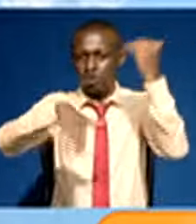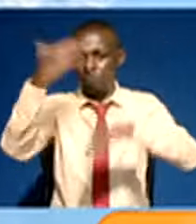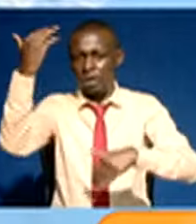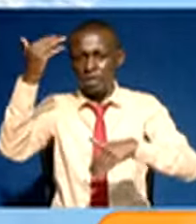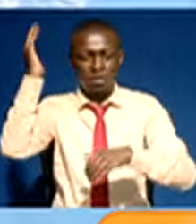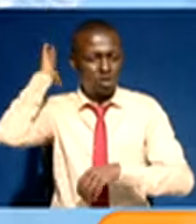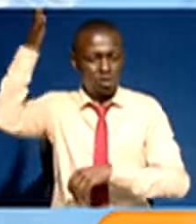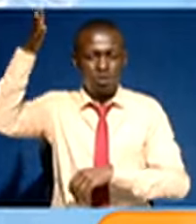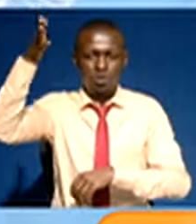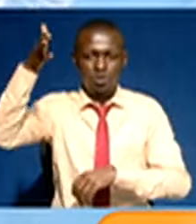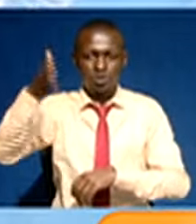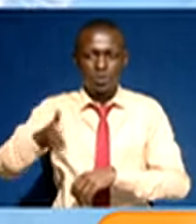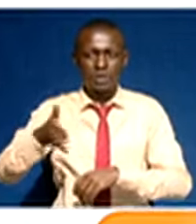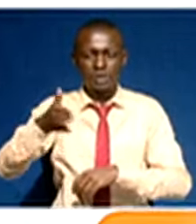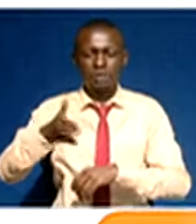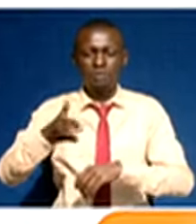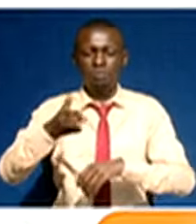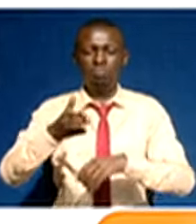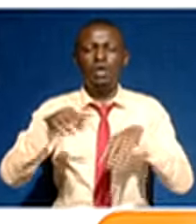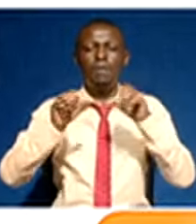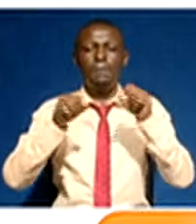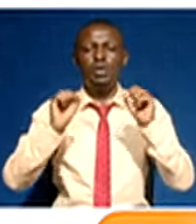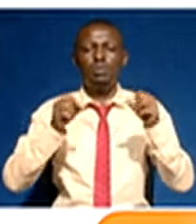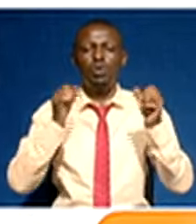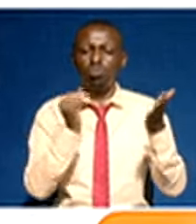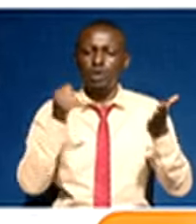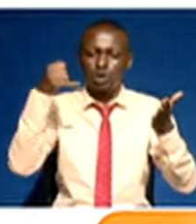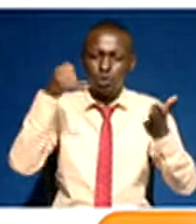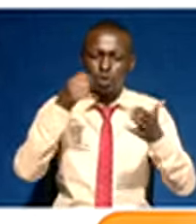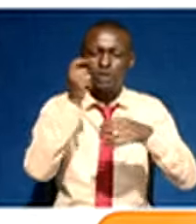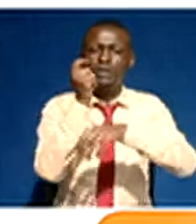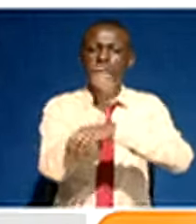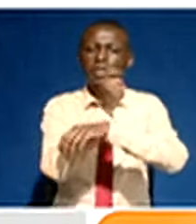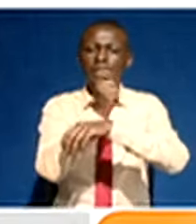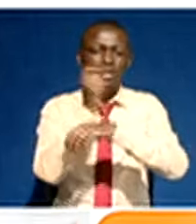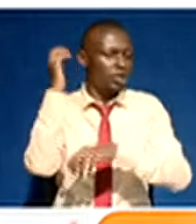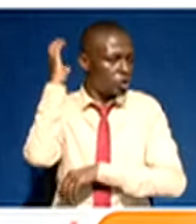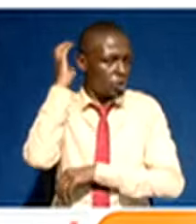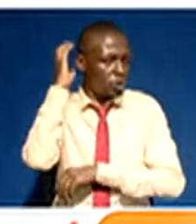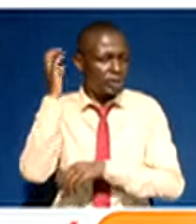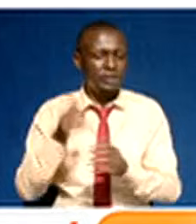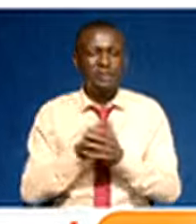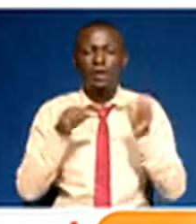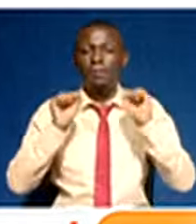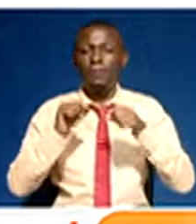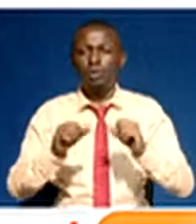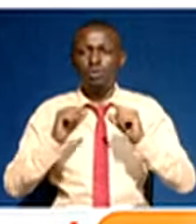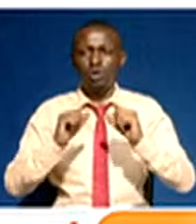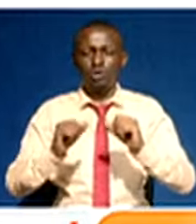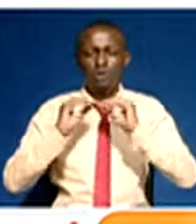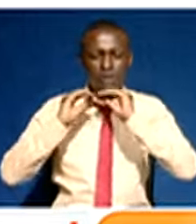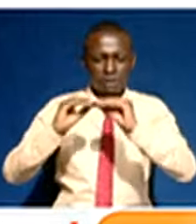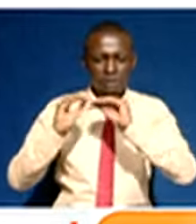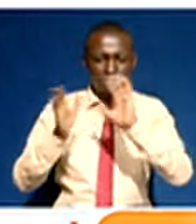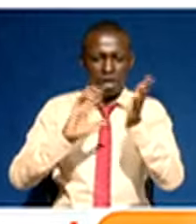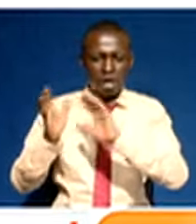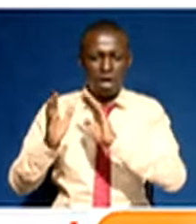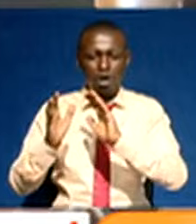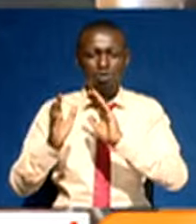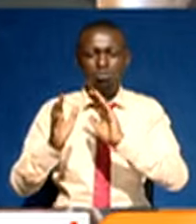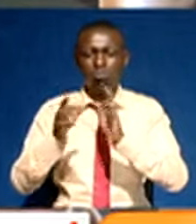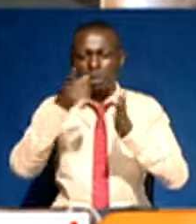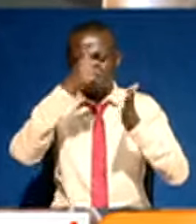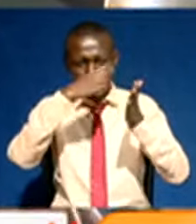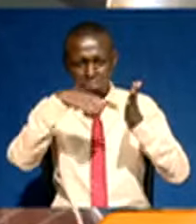ataenda anaweza kwenda kwa TVET. Tumefunzwa jinsi ambayo tunaweza kufanya vizuri katika masomo